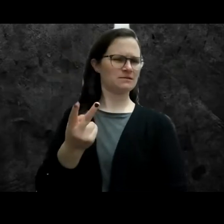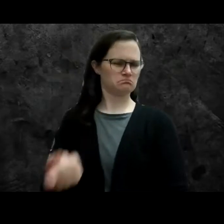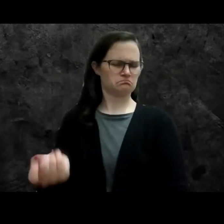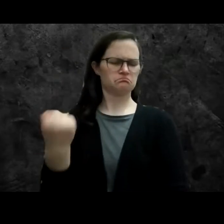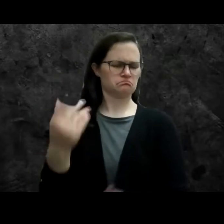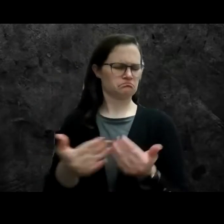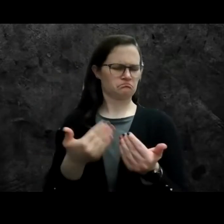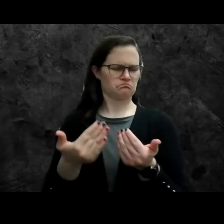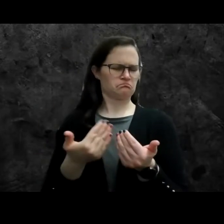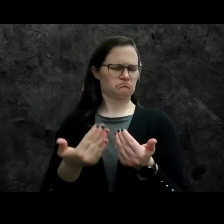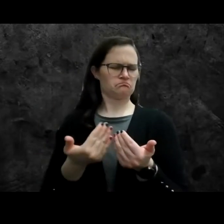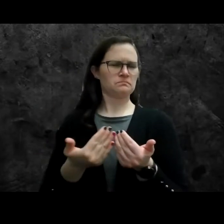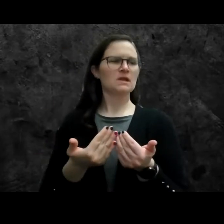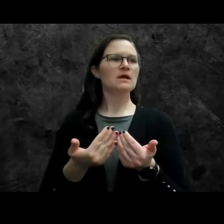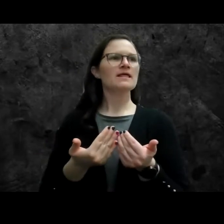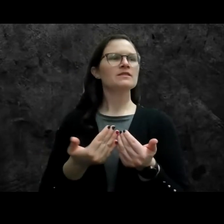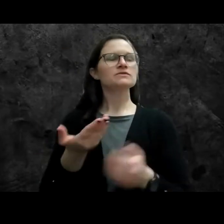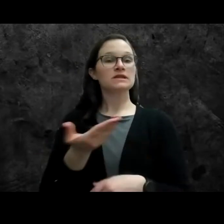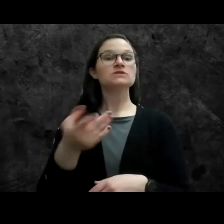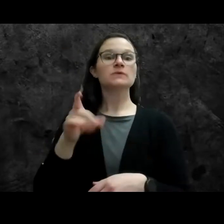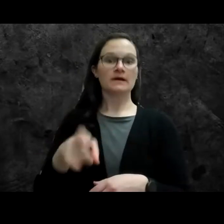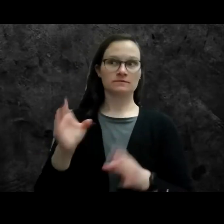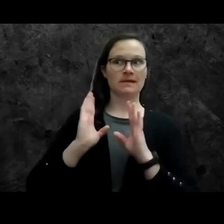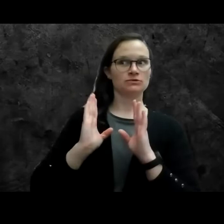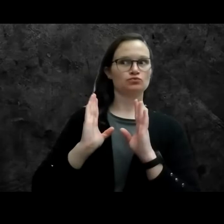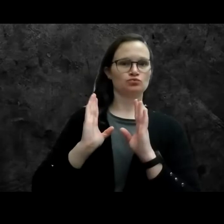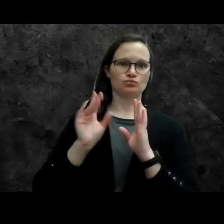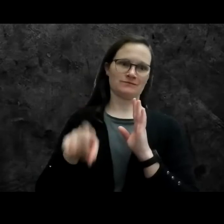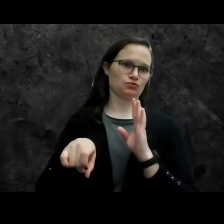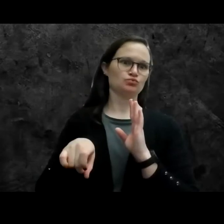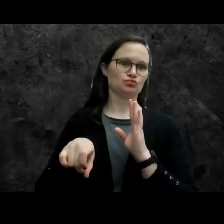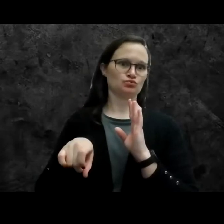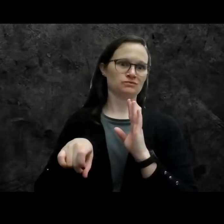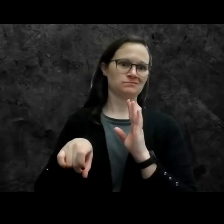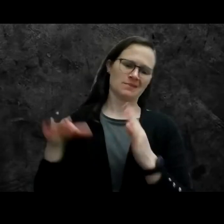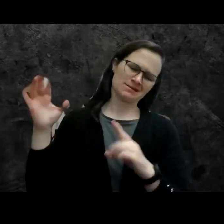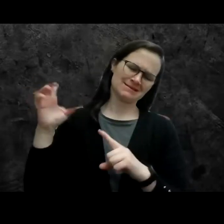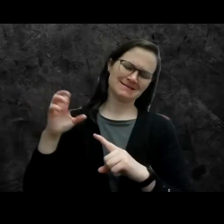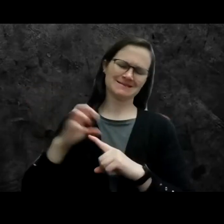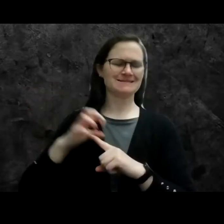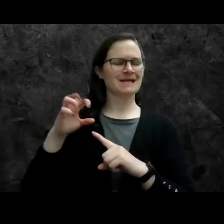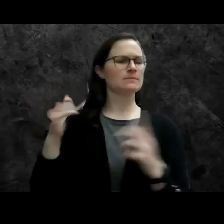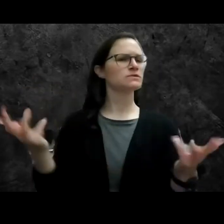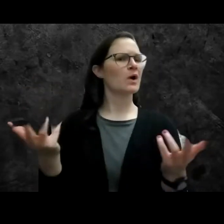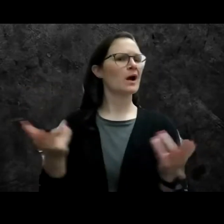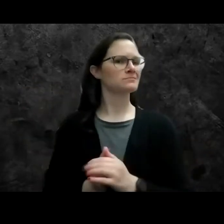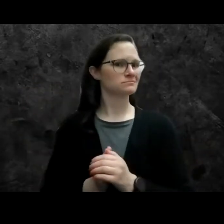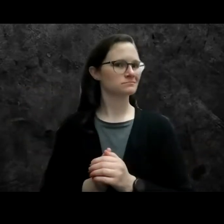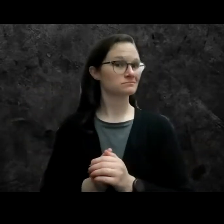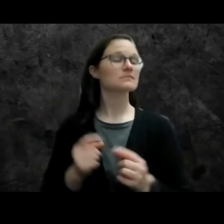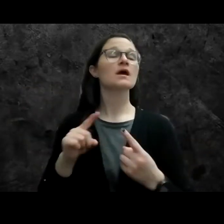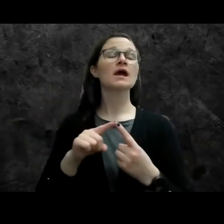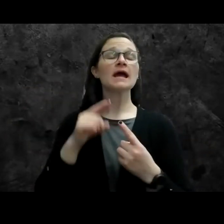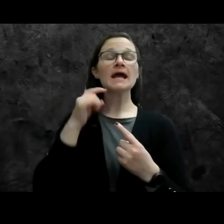there are certain things that you just have to be paying attention to. And let me just start with the most important one, and that's one that kind of hits close to home. And that is, if you have